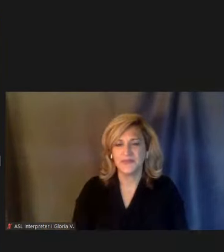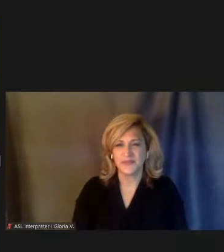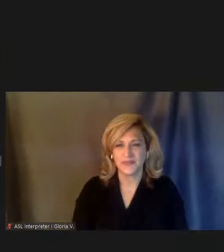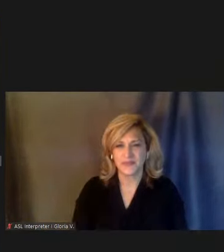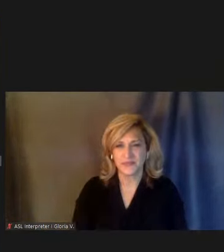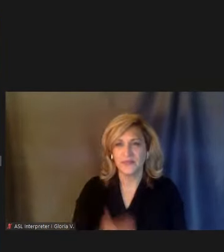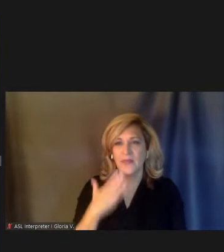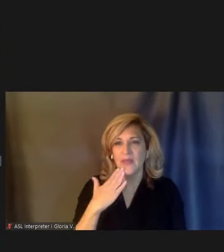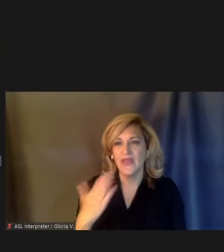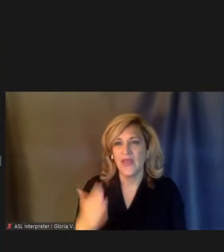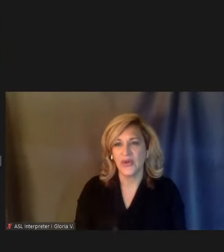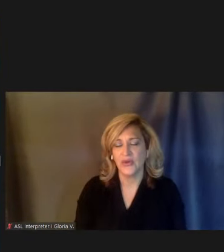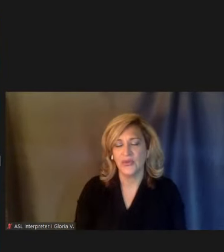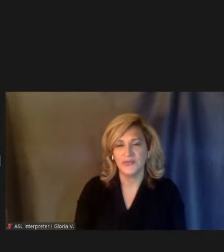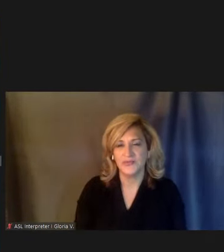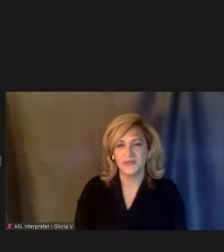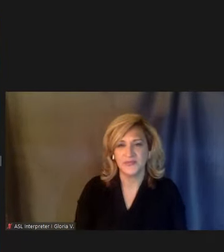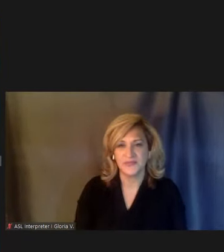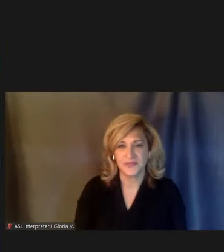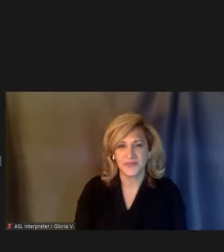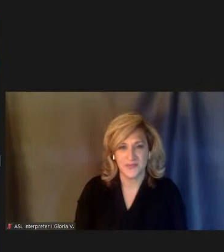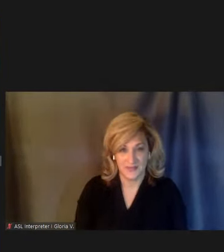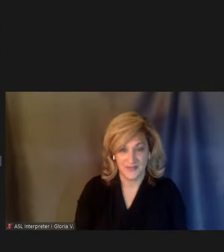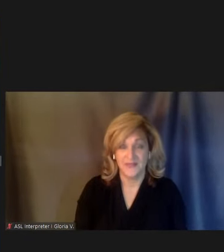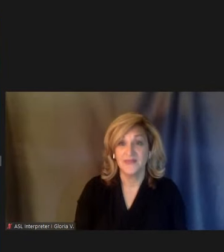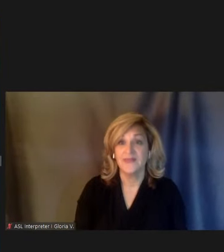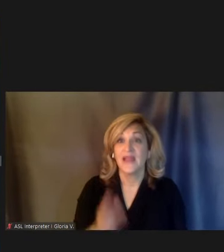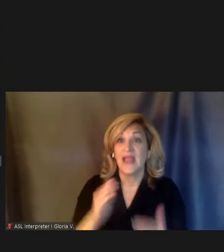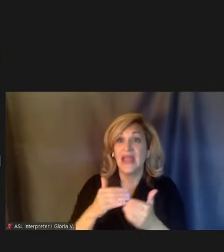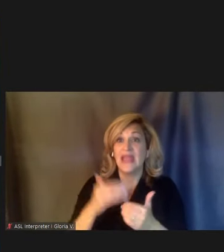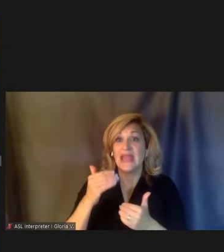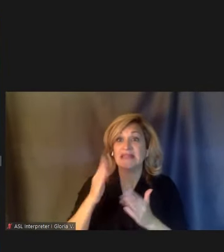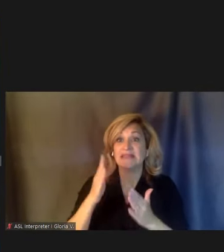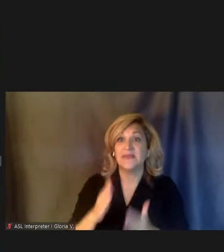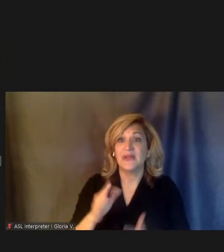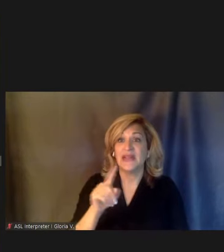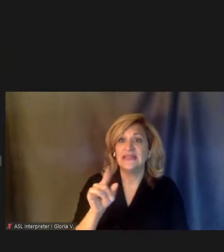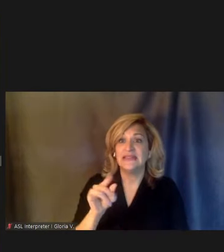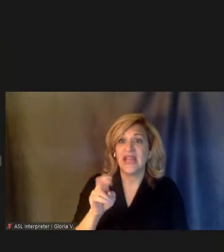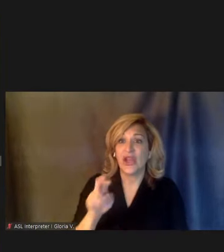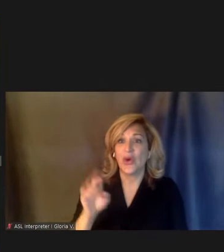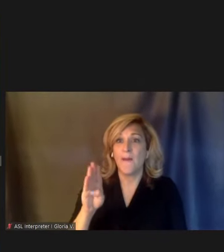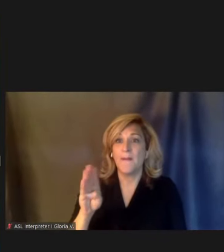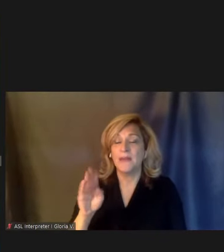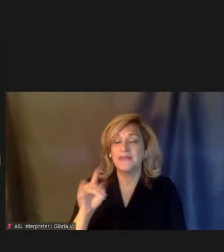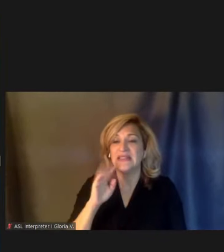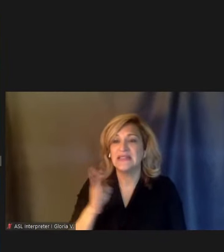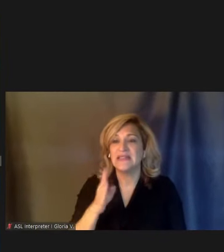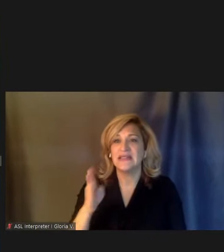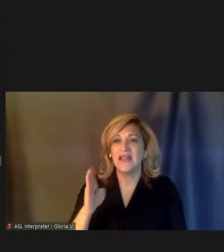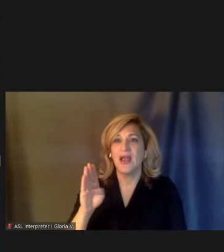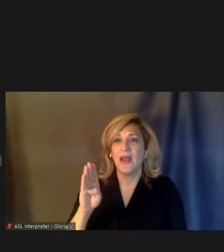Thank you. Our next speaker is Zaire Baptiste, followed by Bill Bruno.